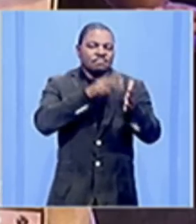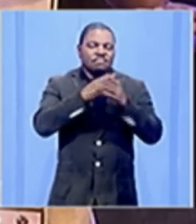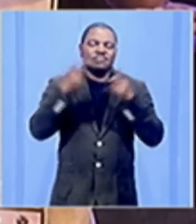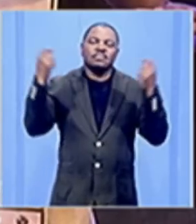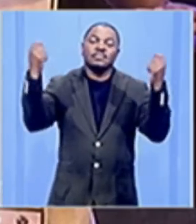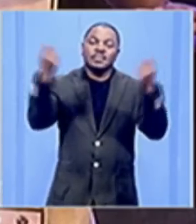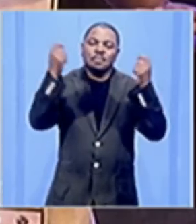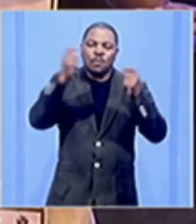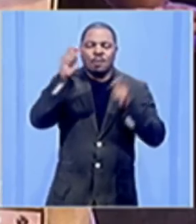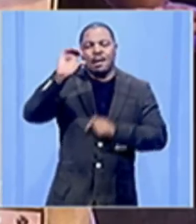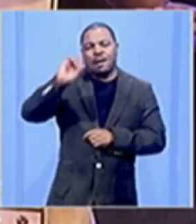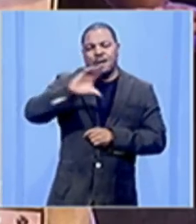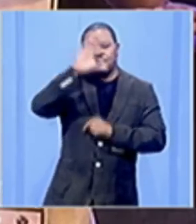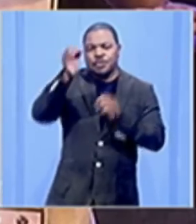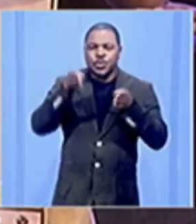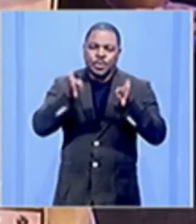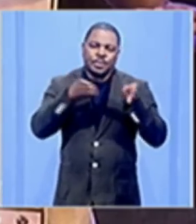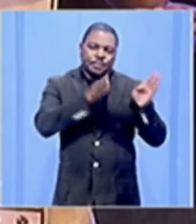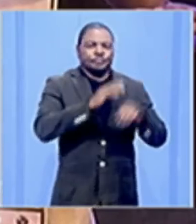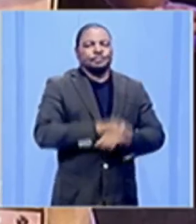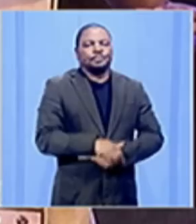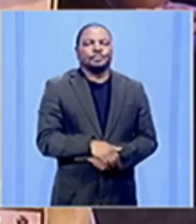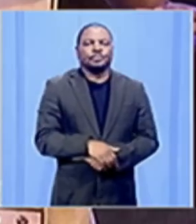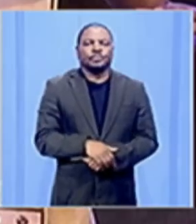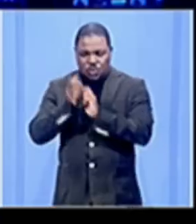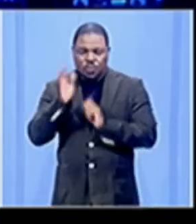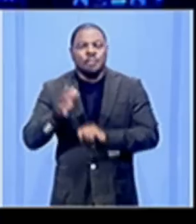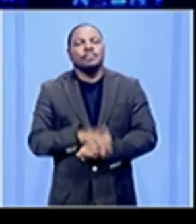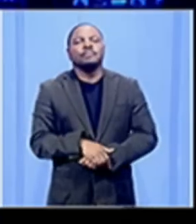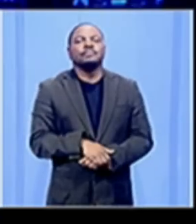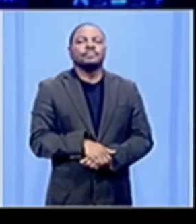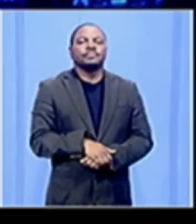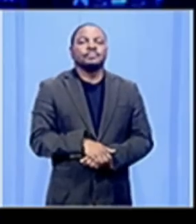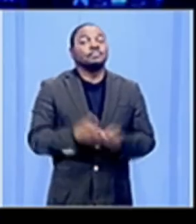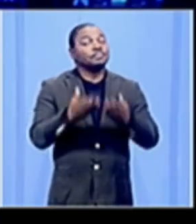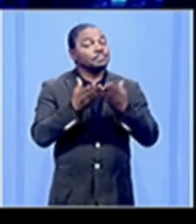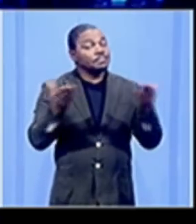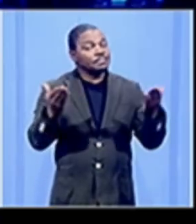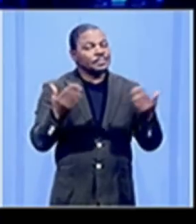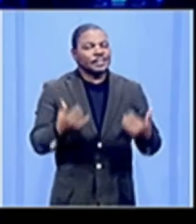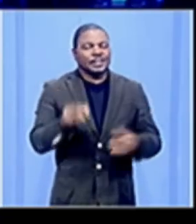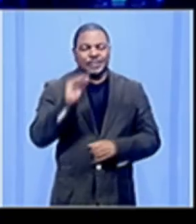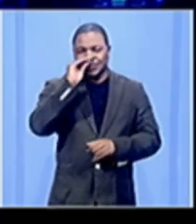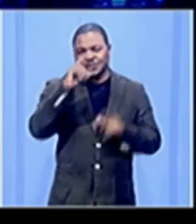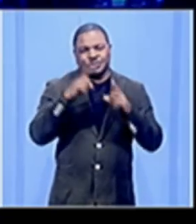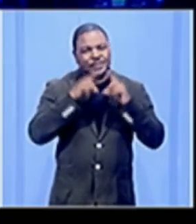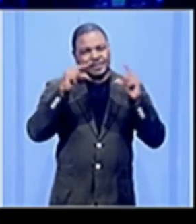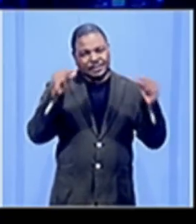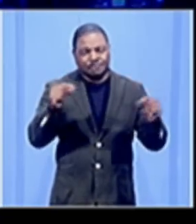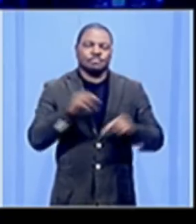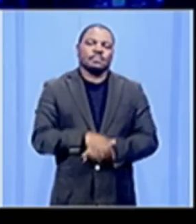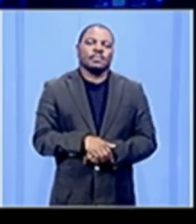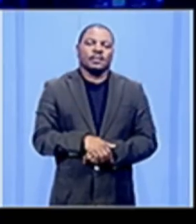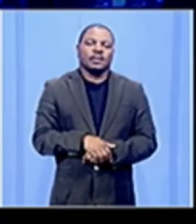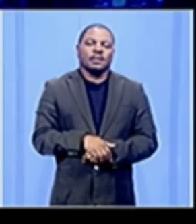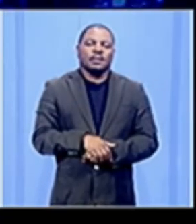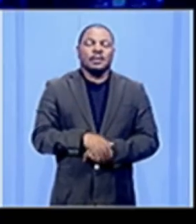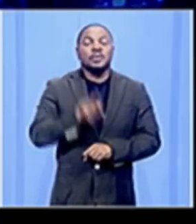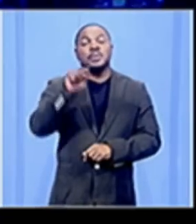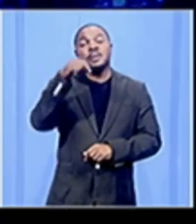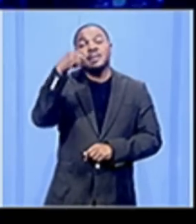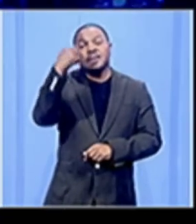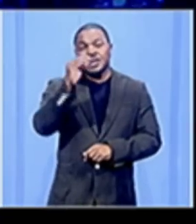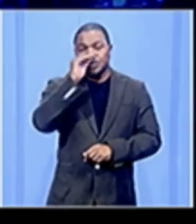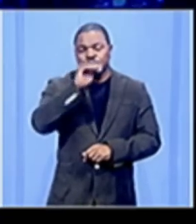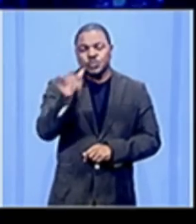Karabo Siyoko, dikgang tsa SABC, Kimberley. Mogaetsi o tla re se latswe bobe re be kutlofela fano kgaswe latelang